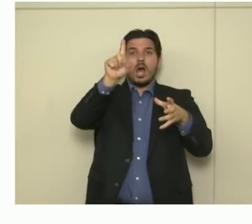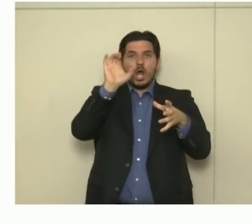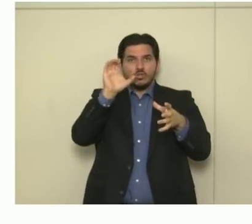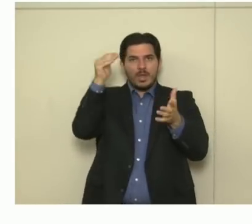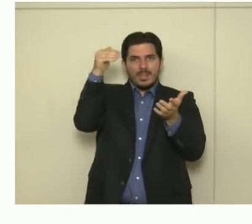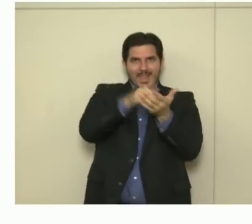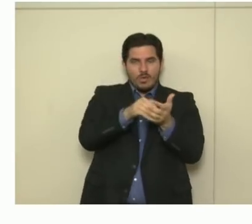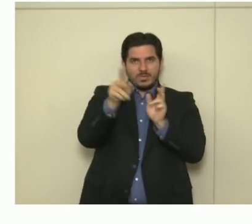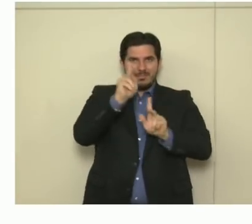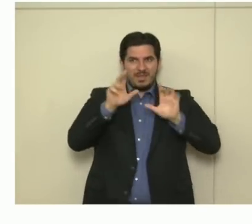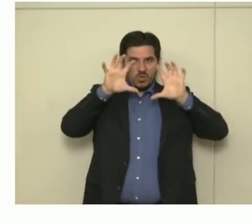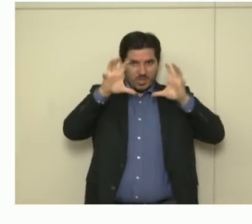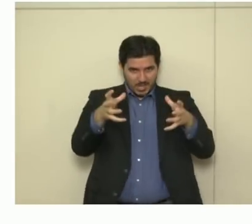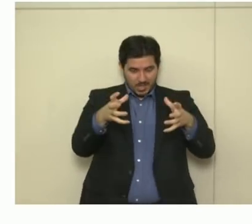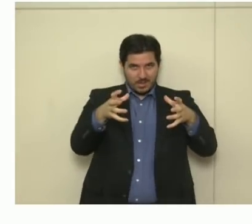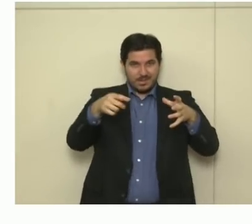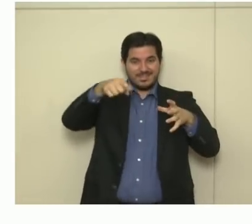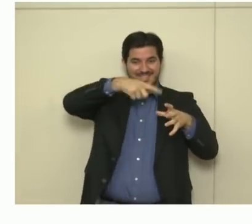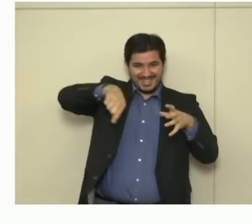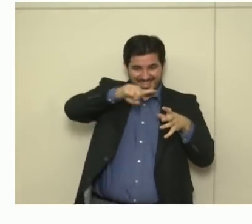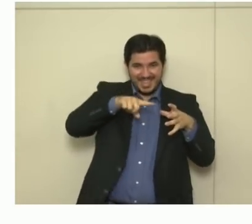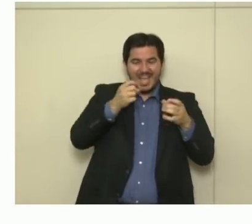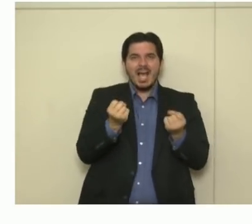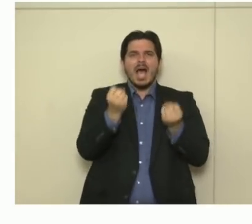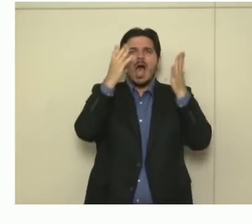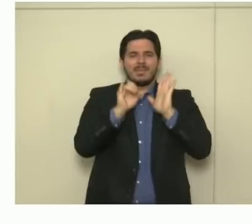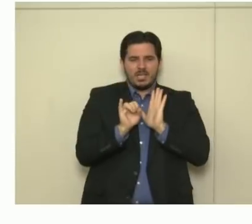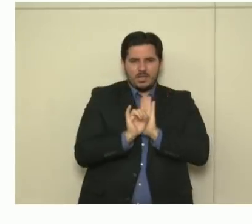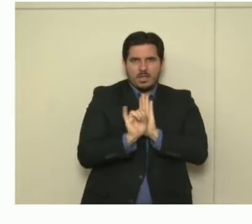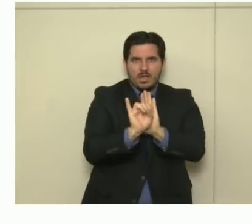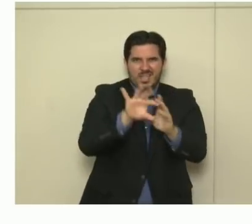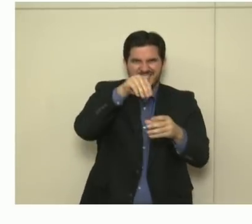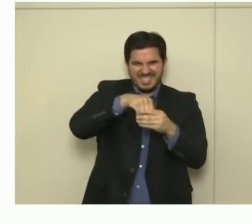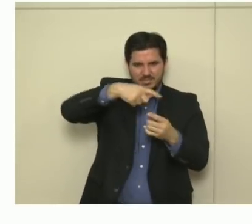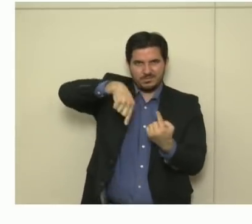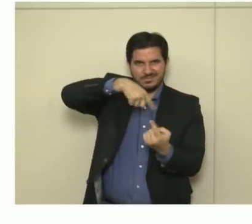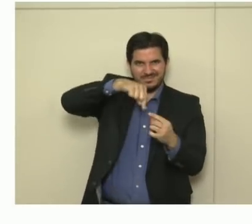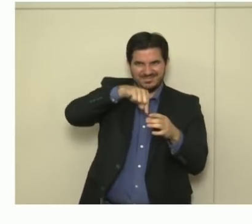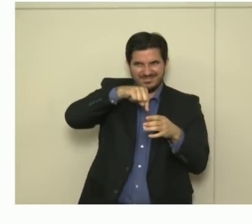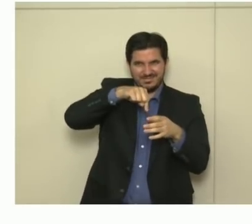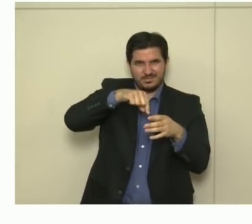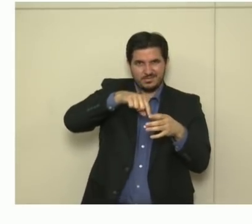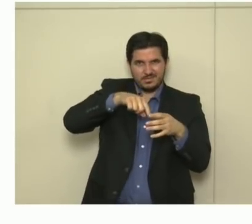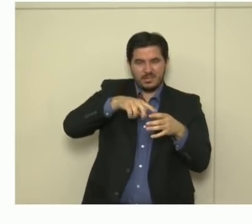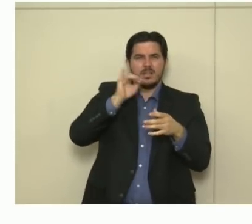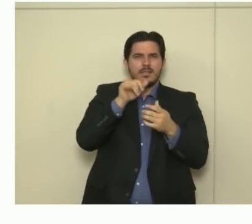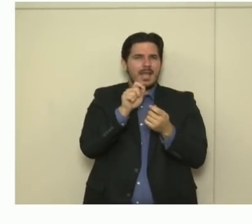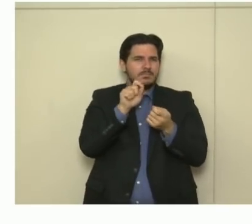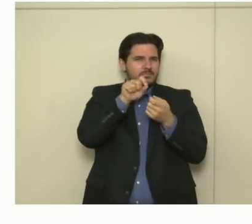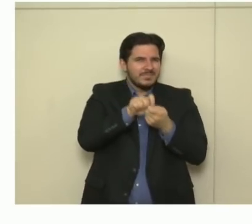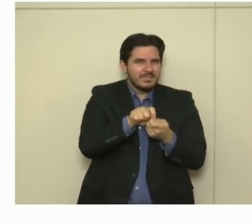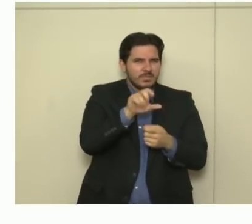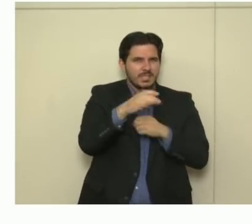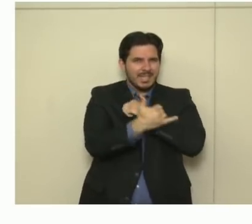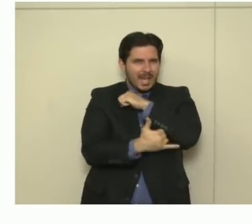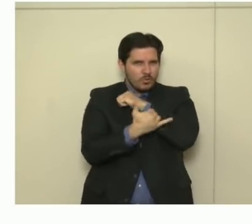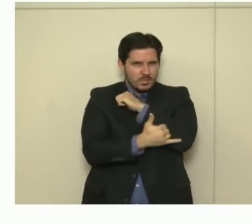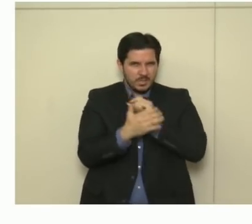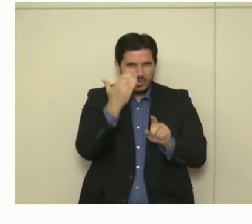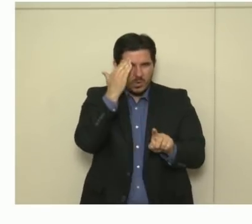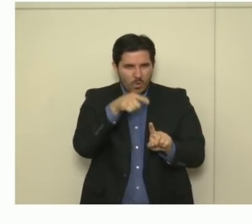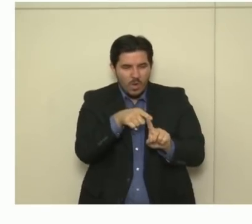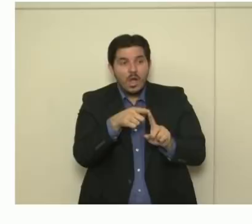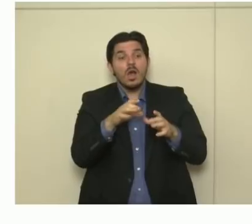cases and divide by the number of 100,000s in a given county. And that way we get a sense